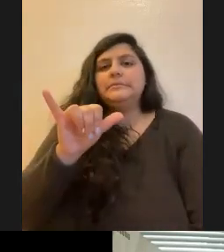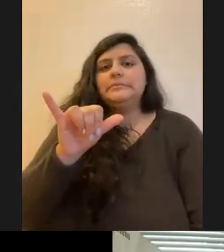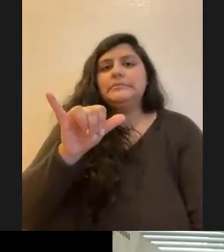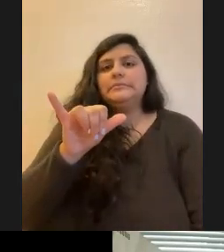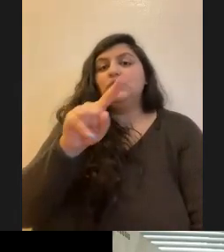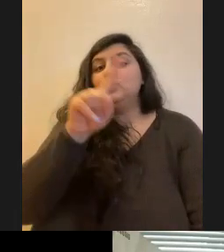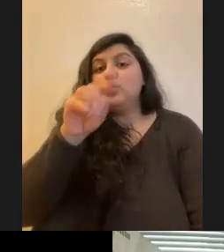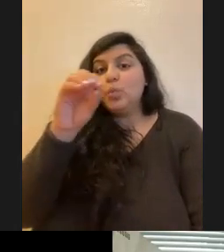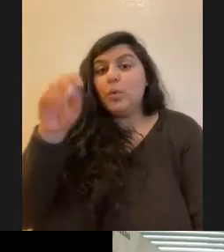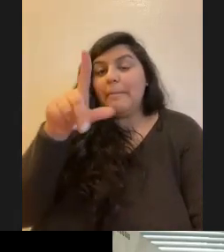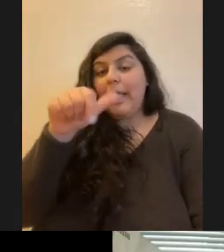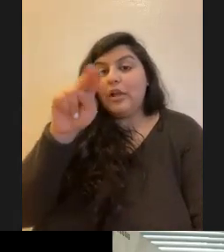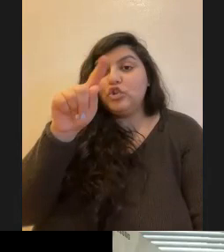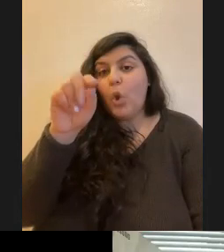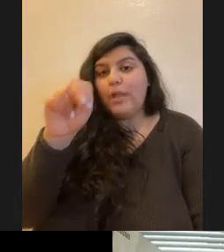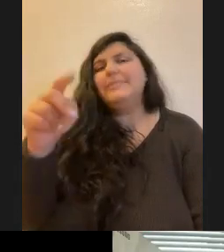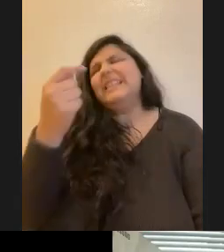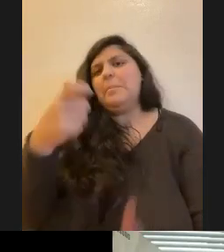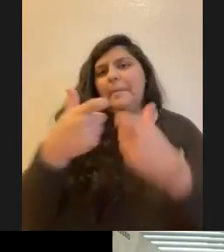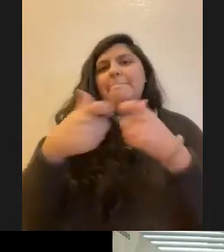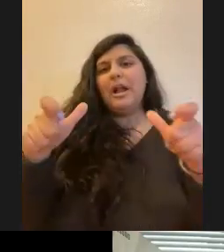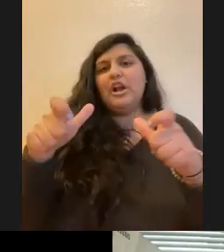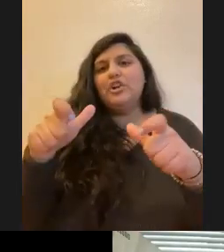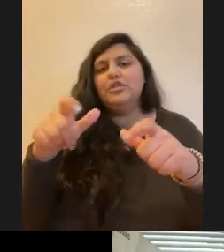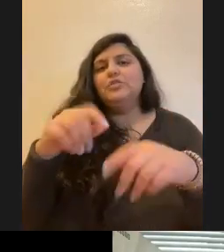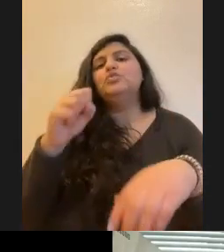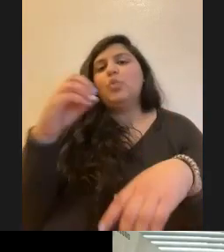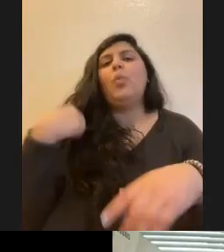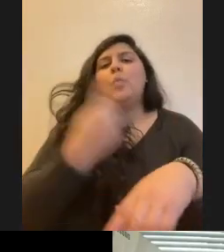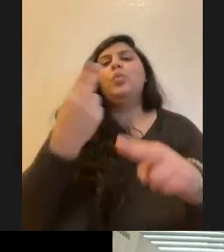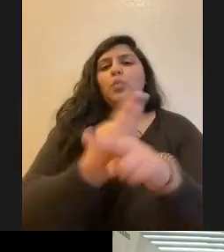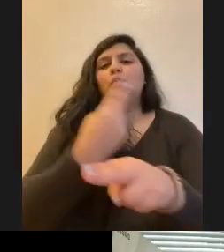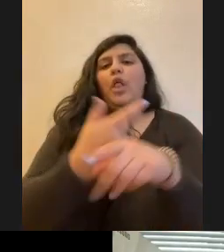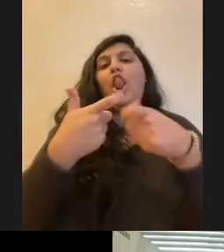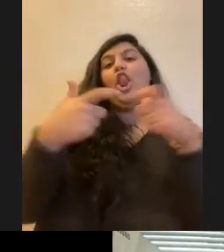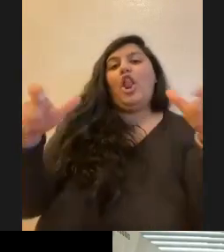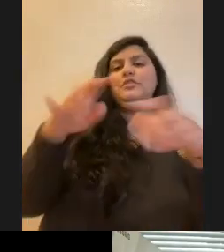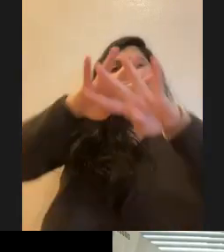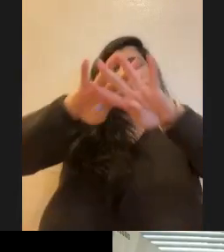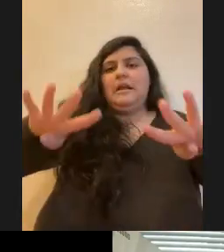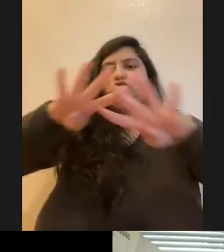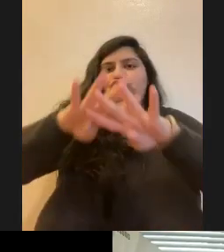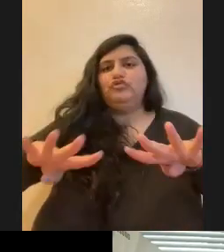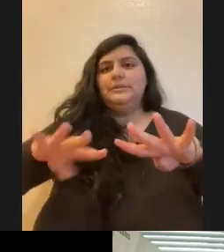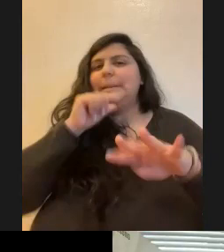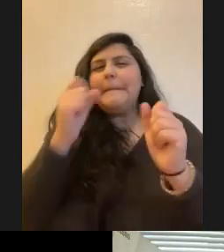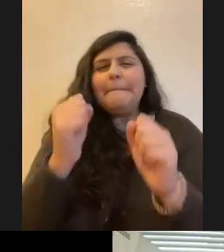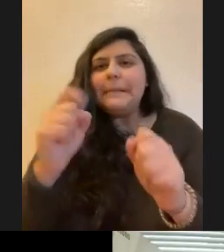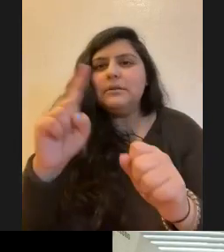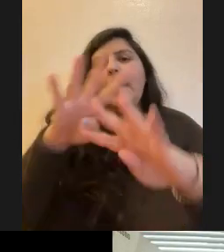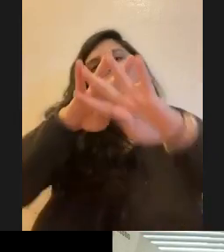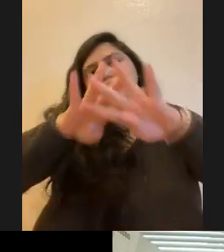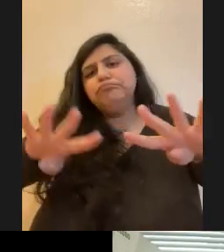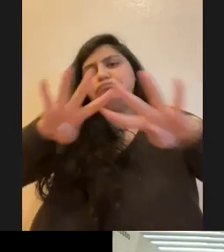zooplankton in Antarctica are typically a little bit bigger. So we use a larger mesh size, but it's still like, you know, kind